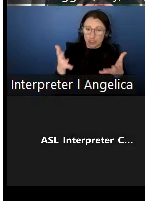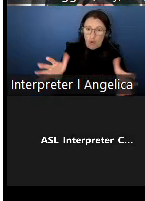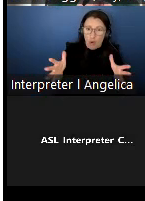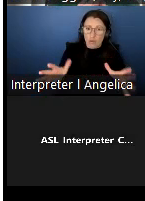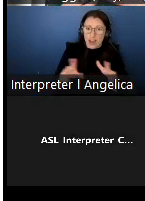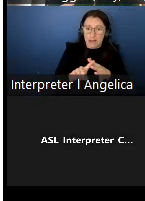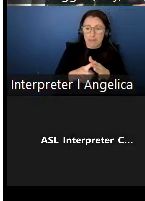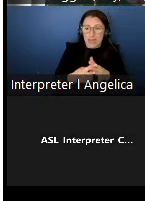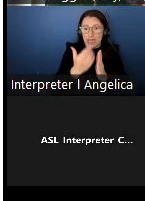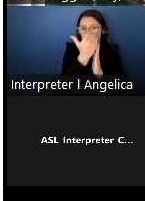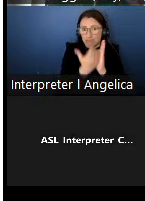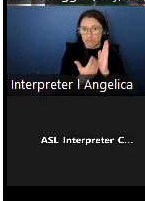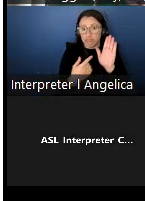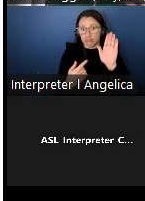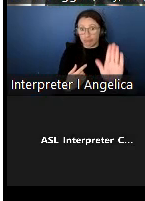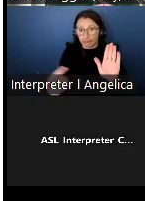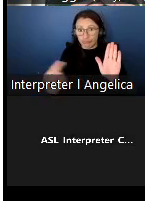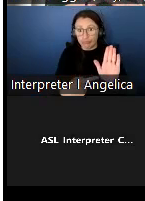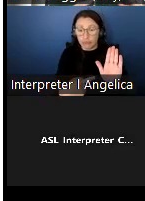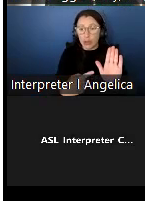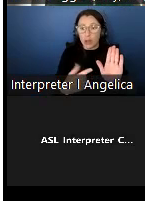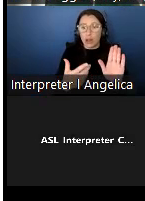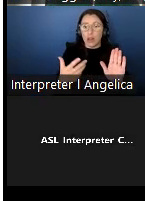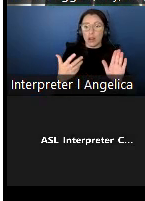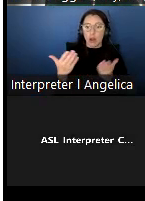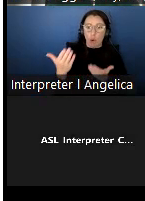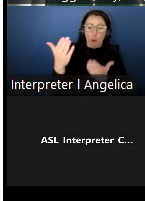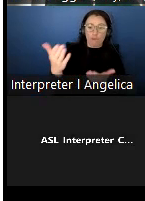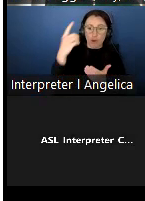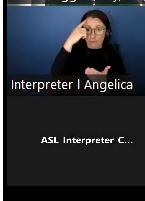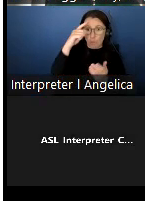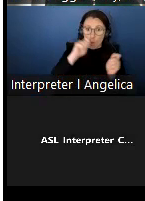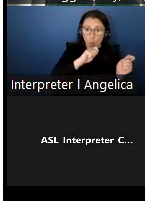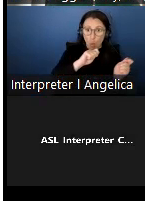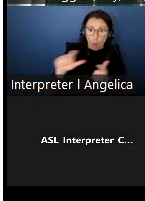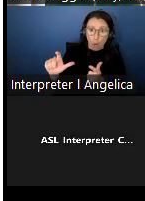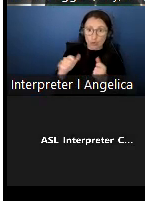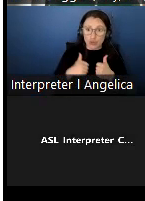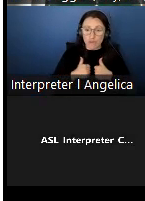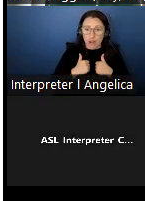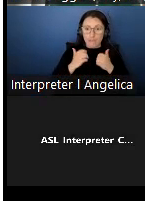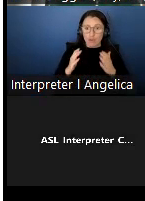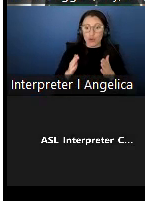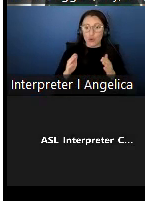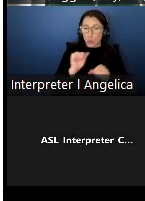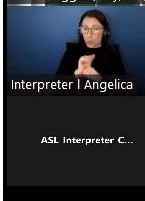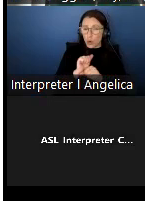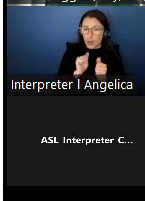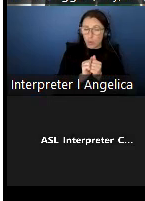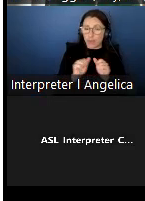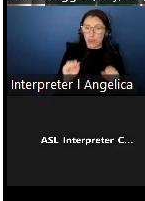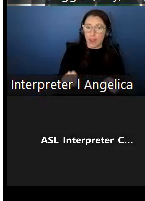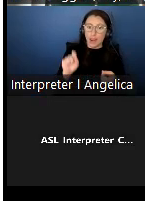and offering that to all of the survivors that you're working with can also